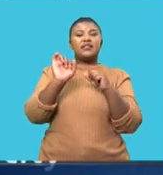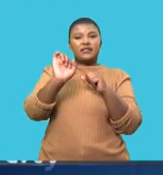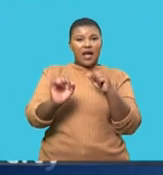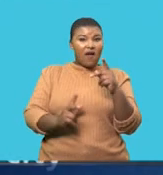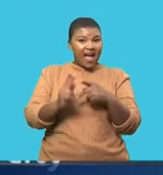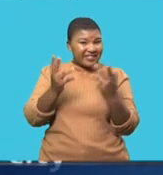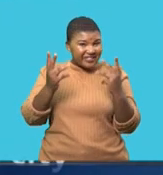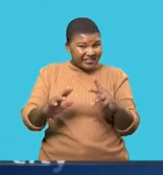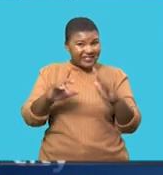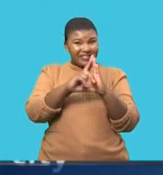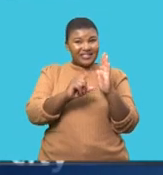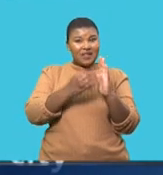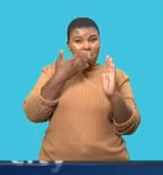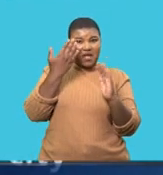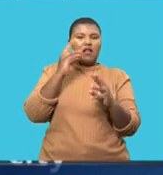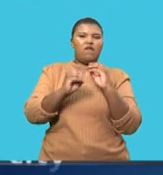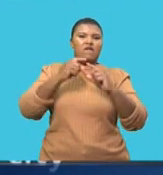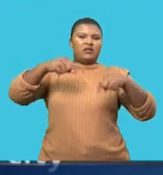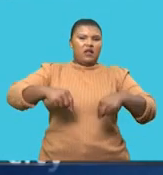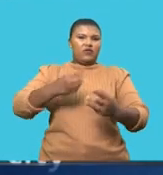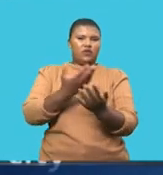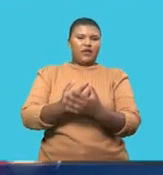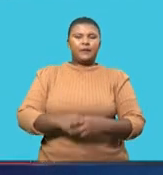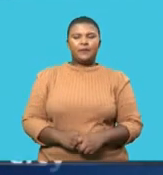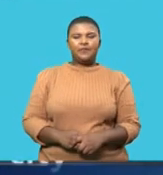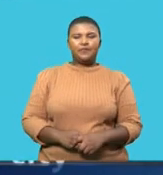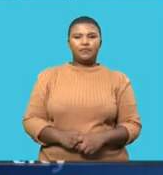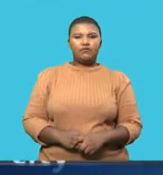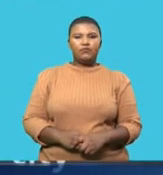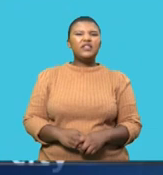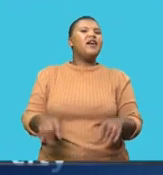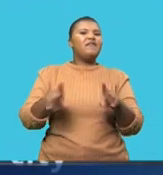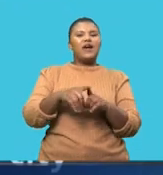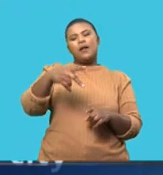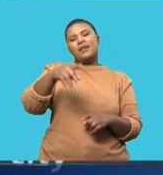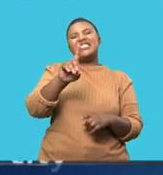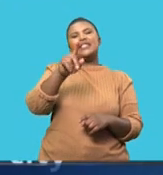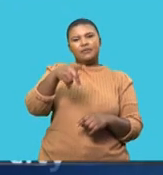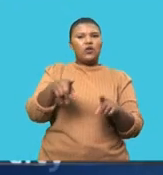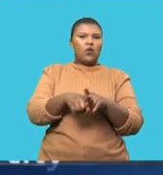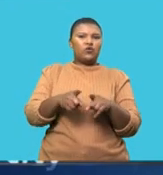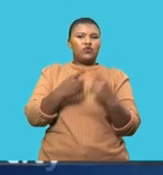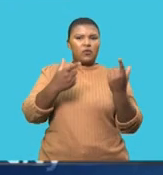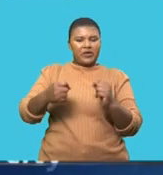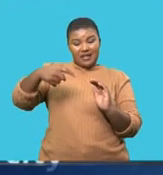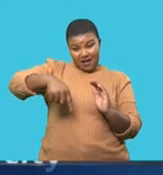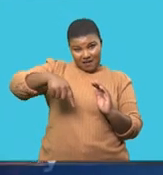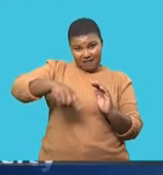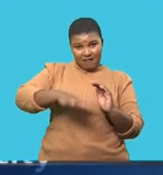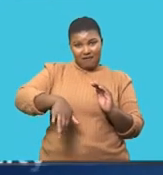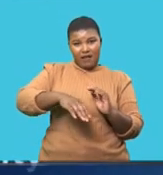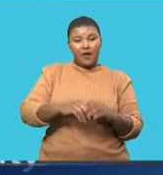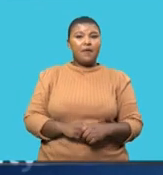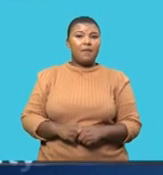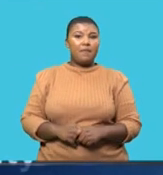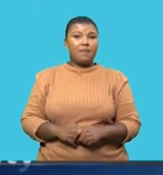uyithini ukuyirenewisha la. And then our PDPs as well. We are going to renew them here. So